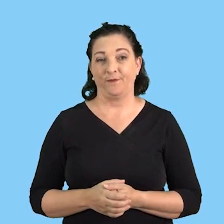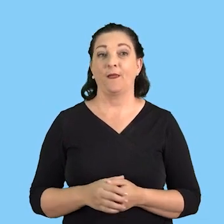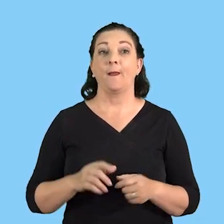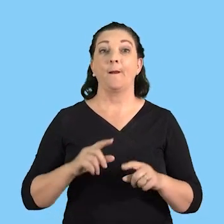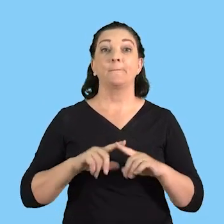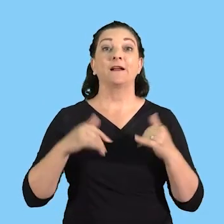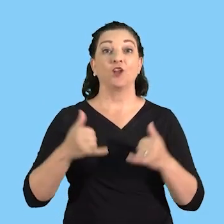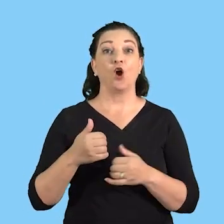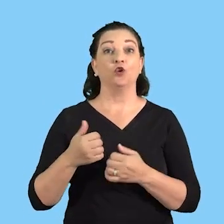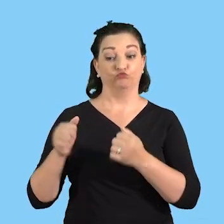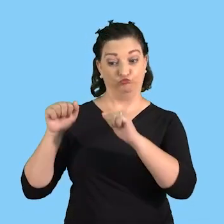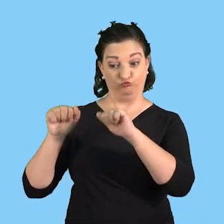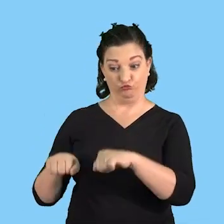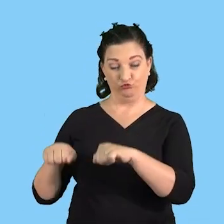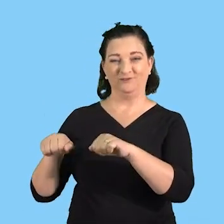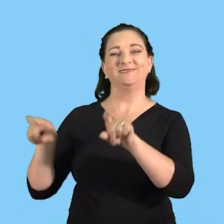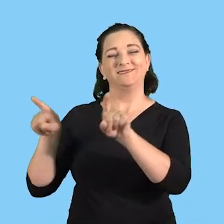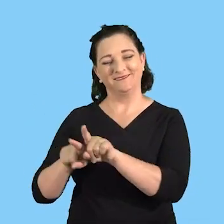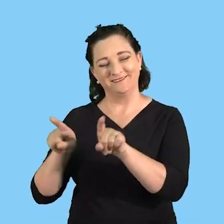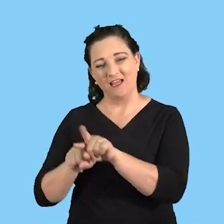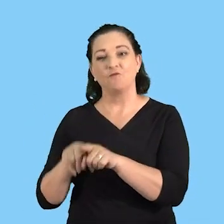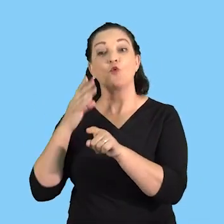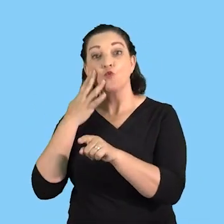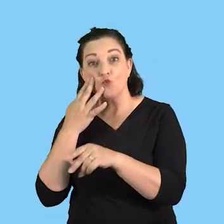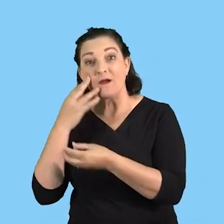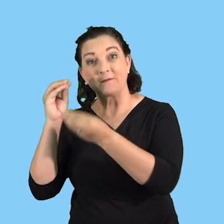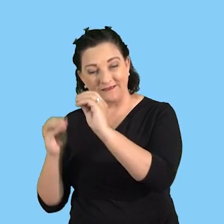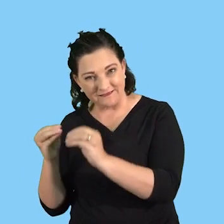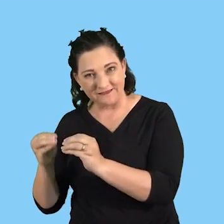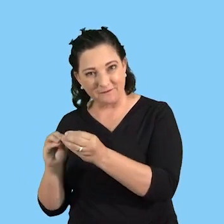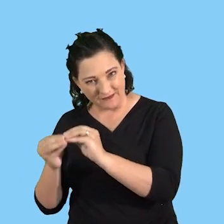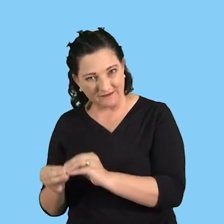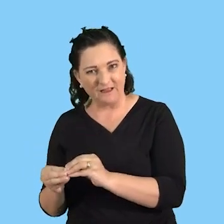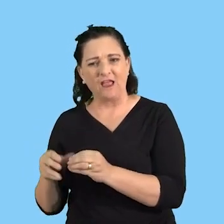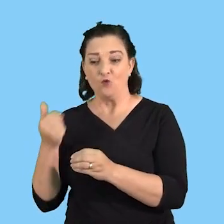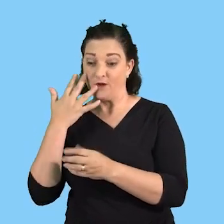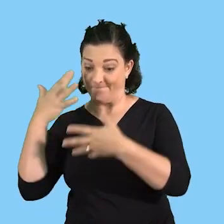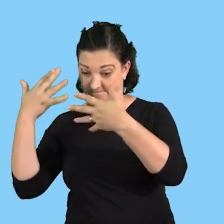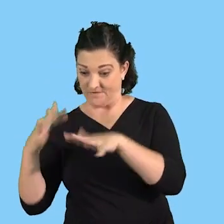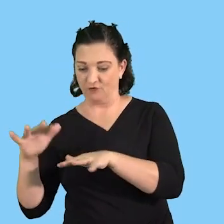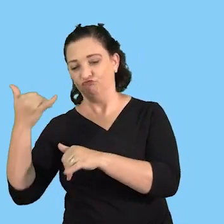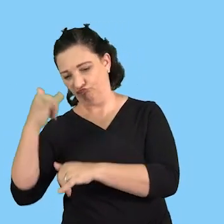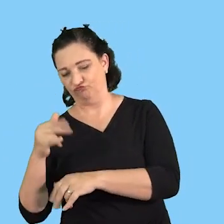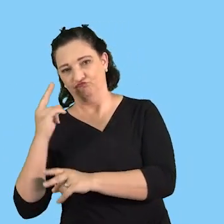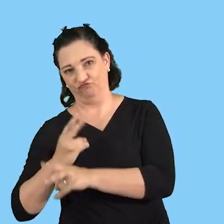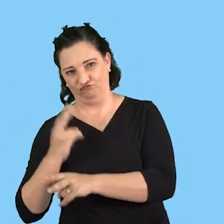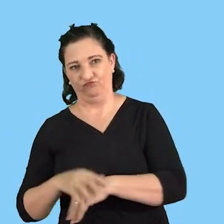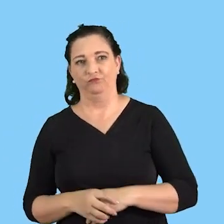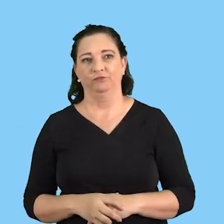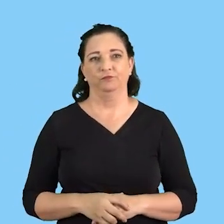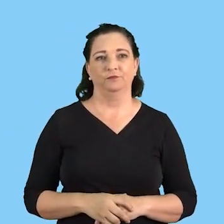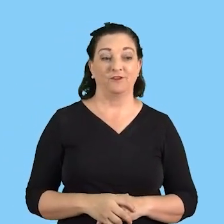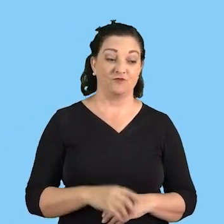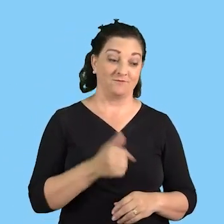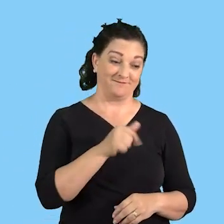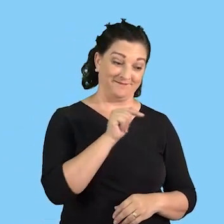check while it's being manufactured as well as after it has been manufactured. So we want to make sure that